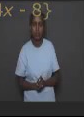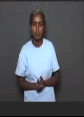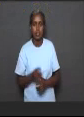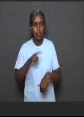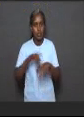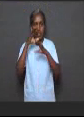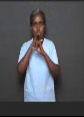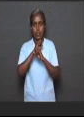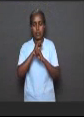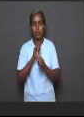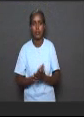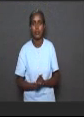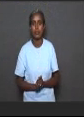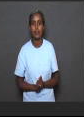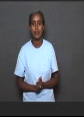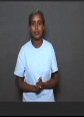Time's up.